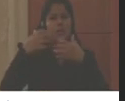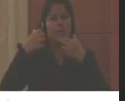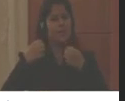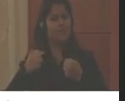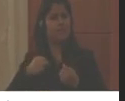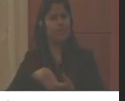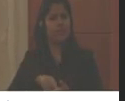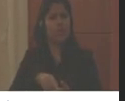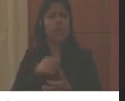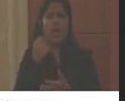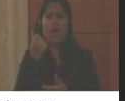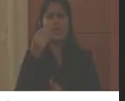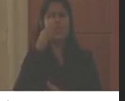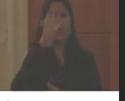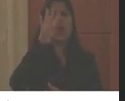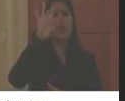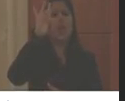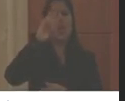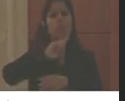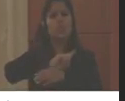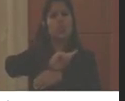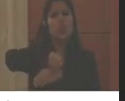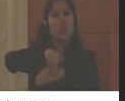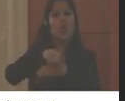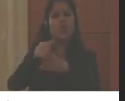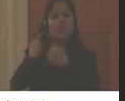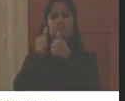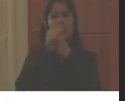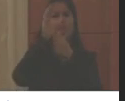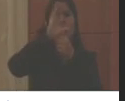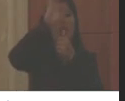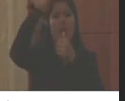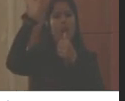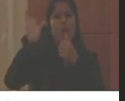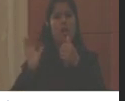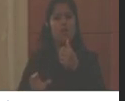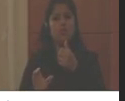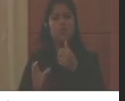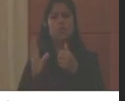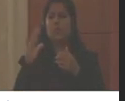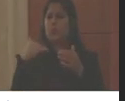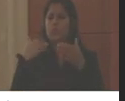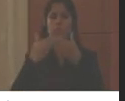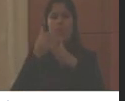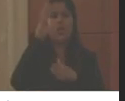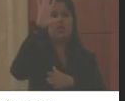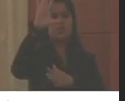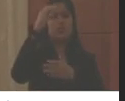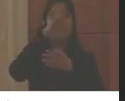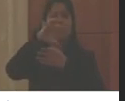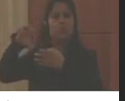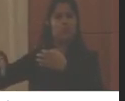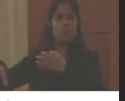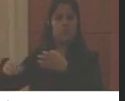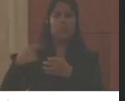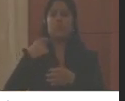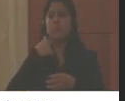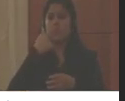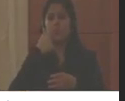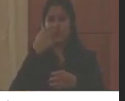was almost static for 48 hours in front of the coast of Mexico, affecting 5